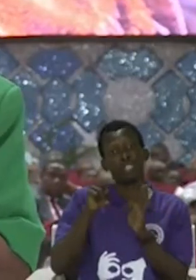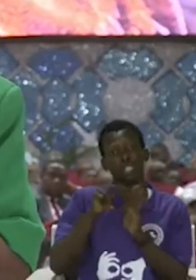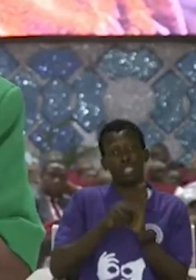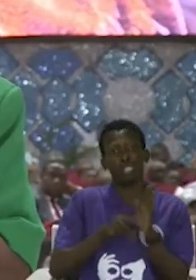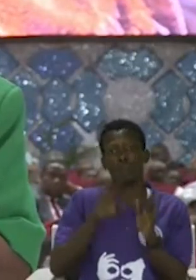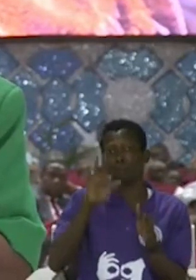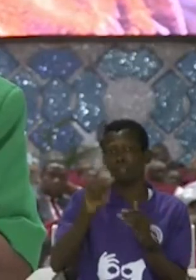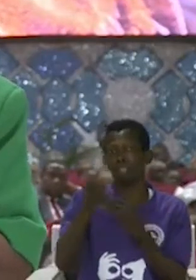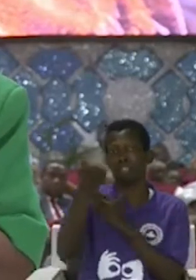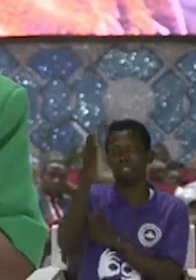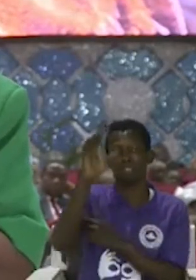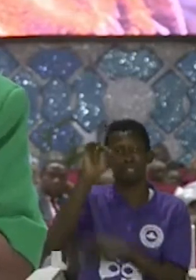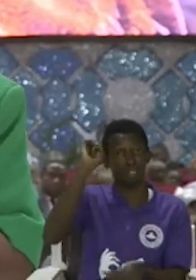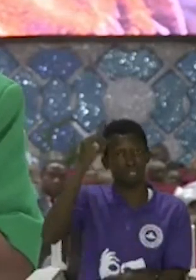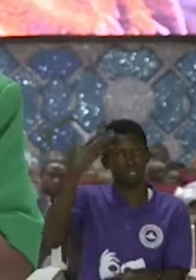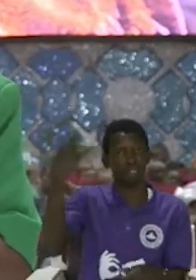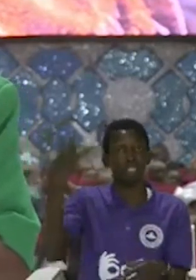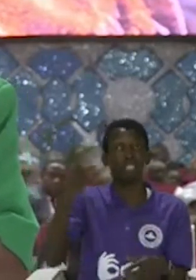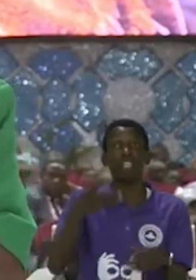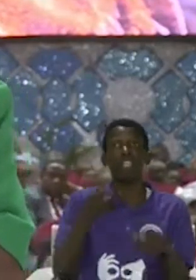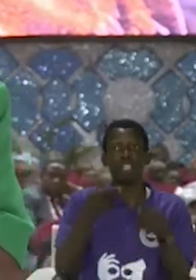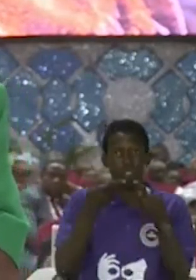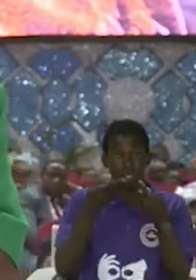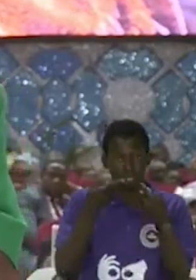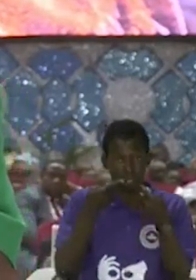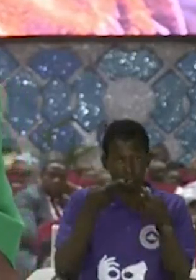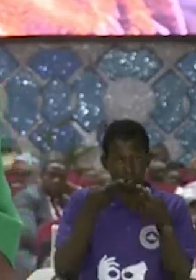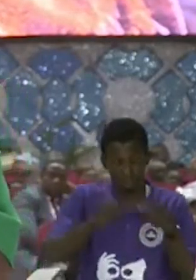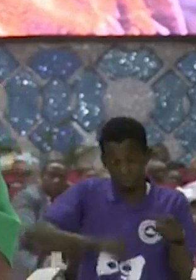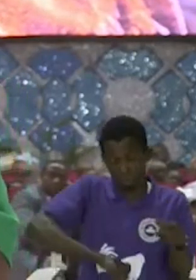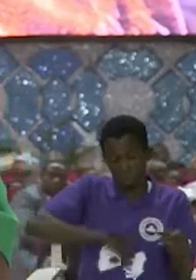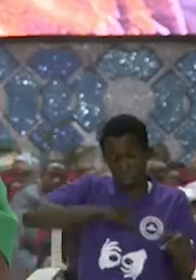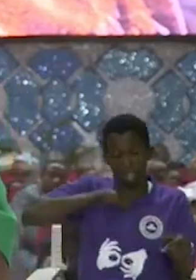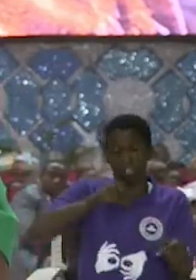God, pride is not one of them.